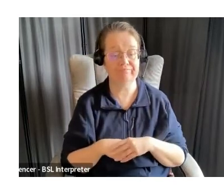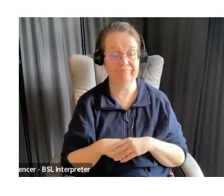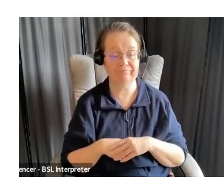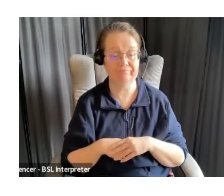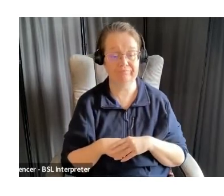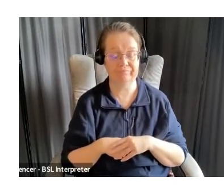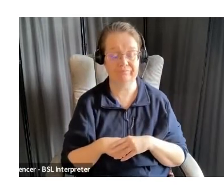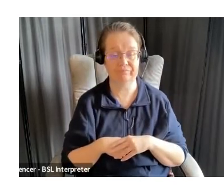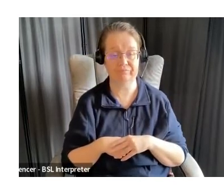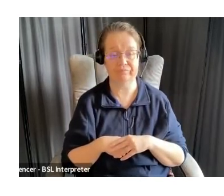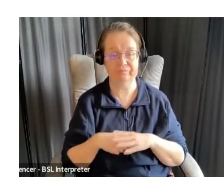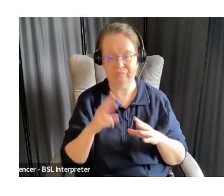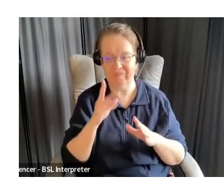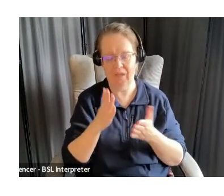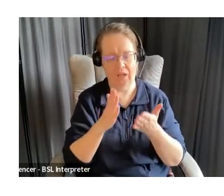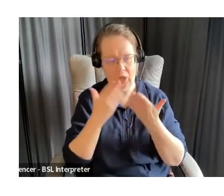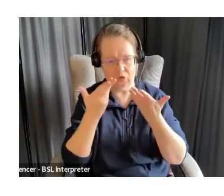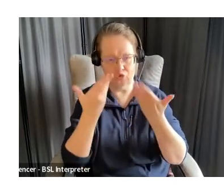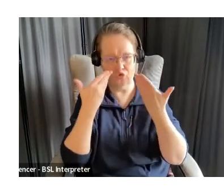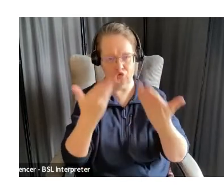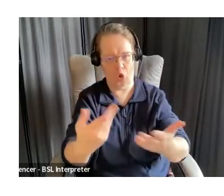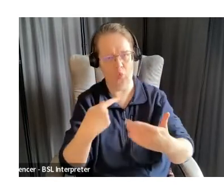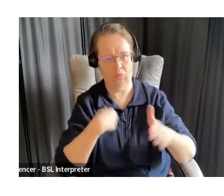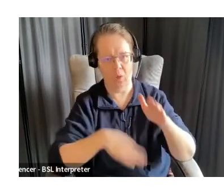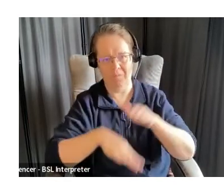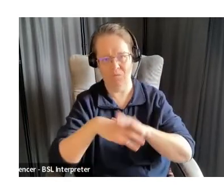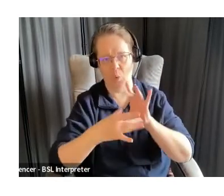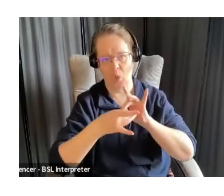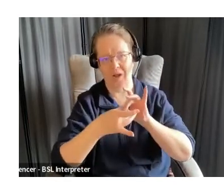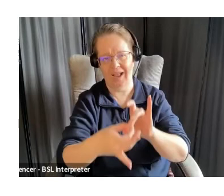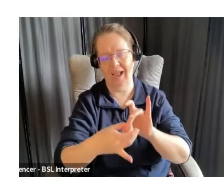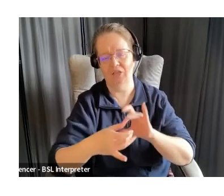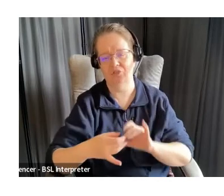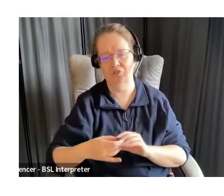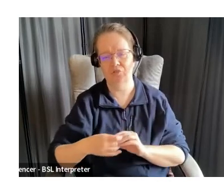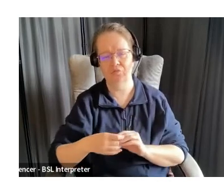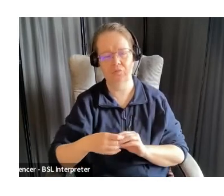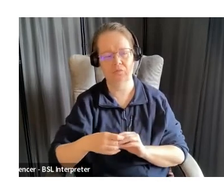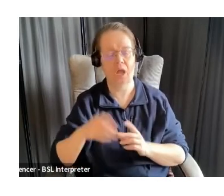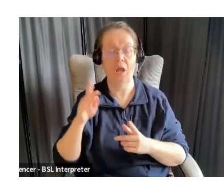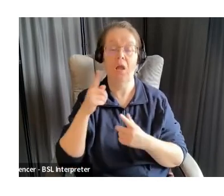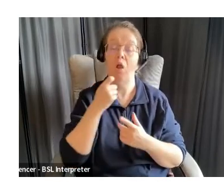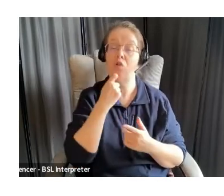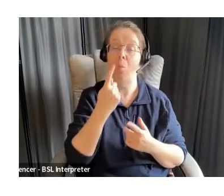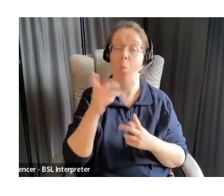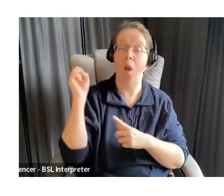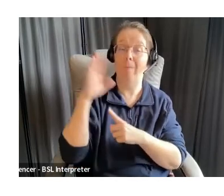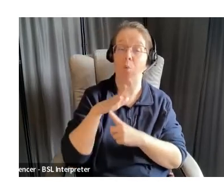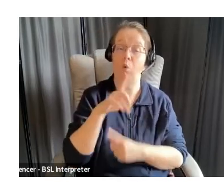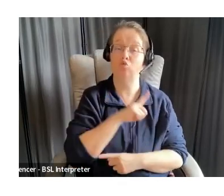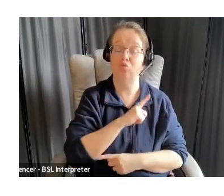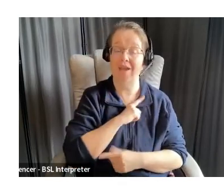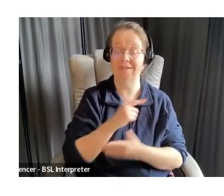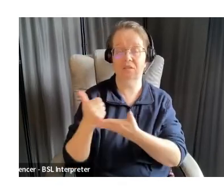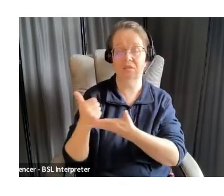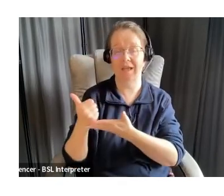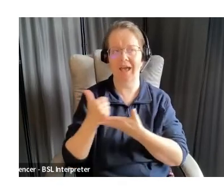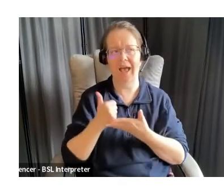tells them that you're fully engaged. But I think the most important reason for this, guys, is that it helps